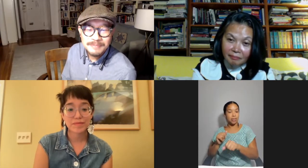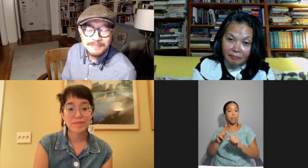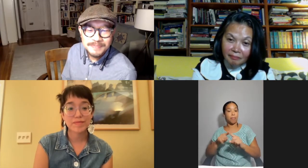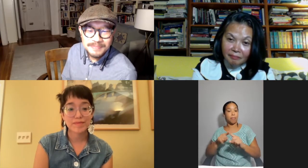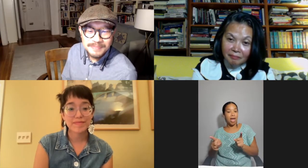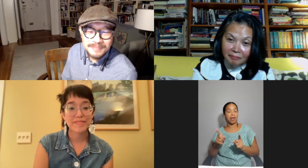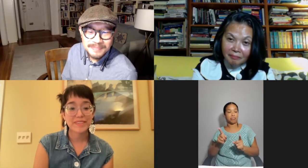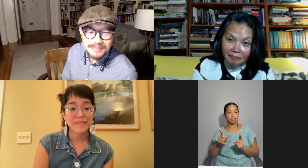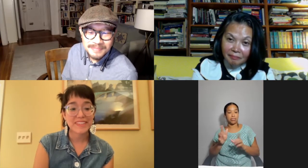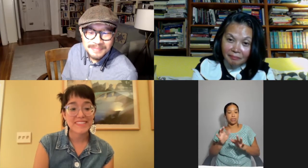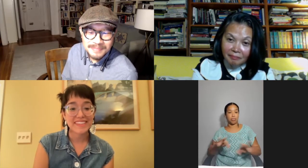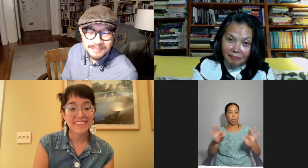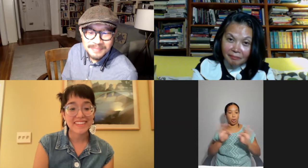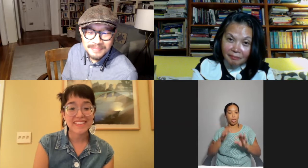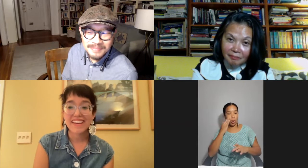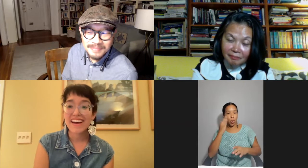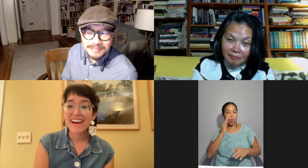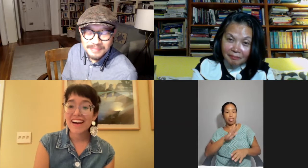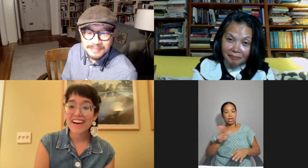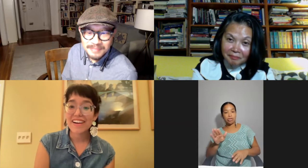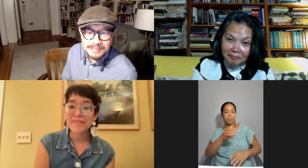to me. Amazing.